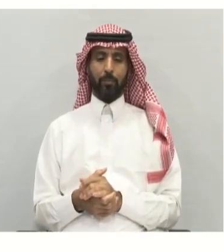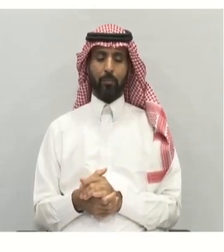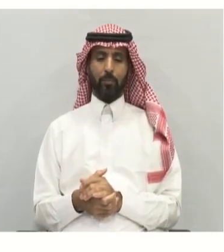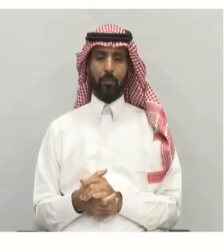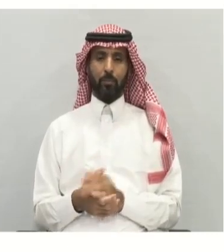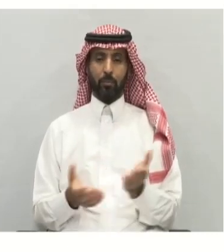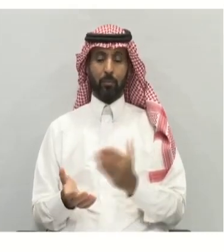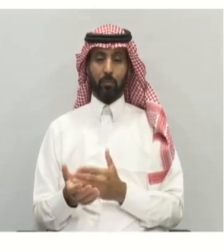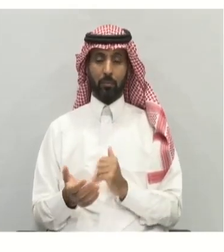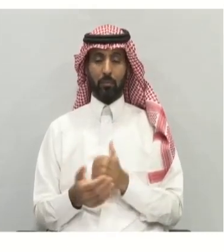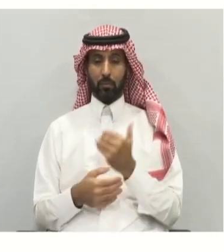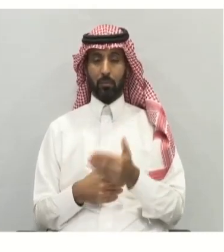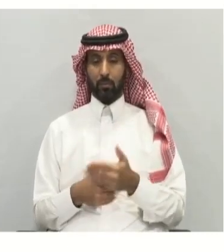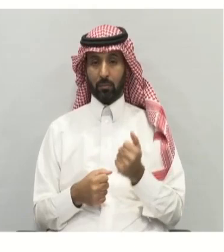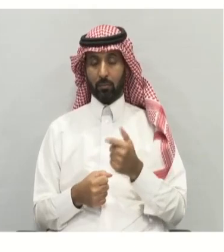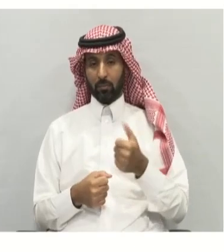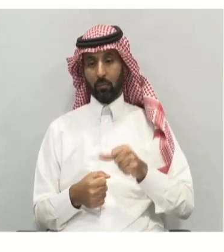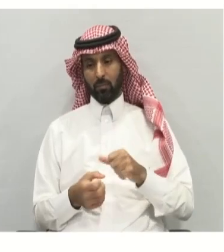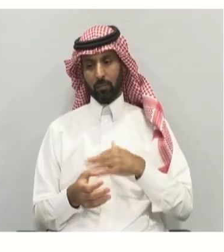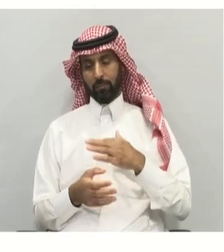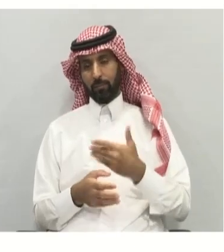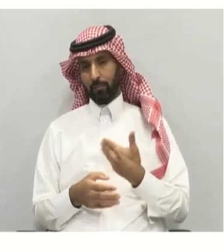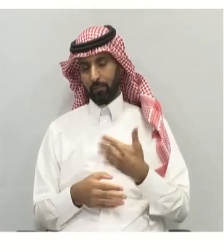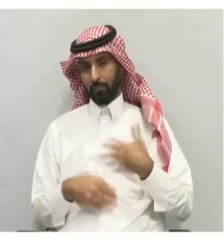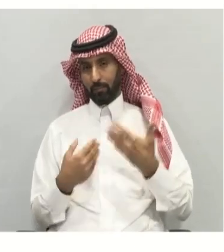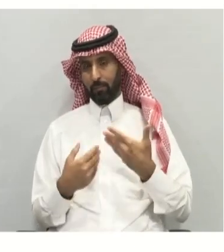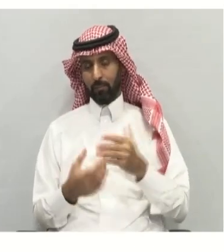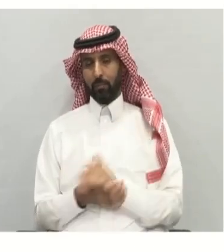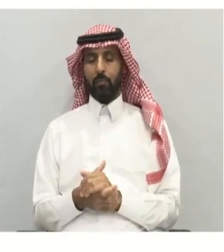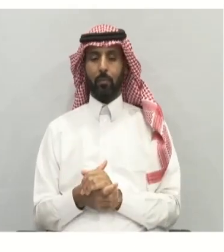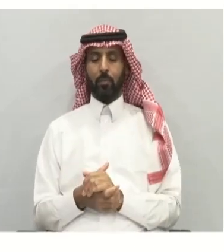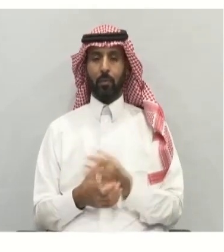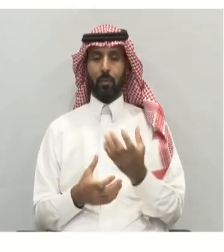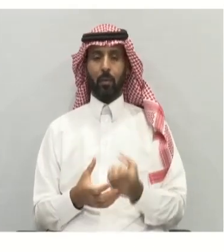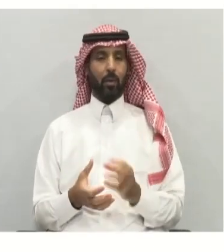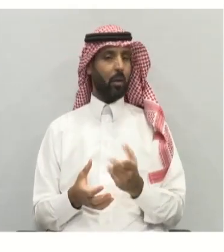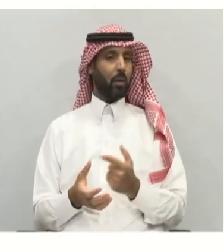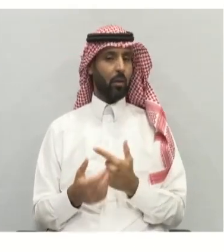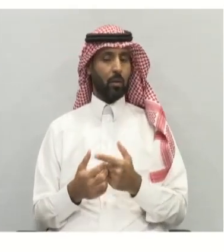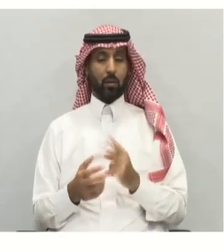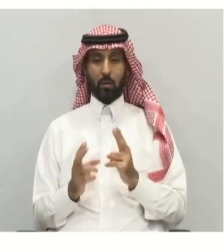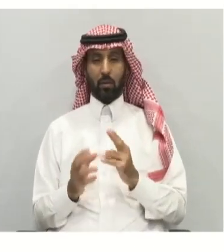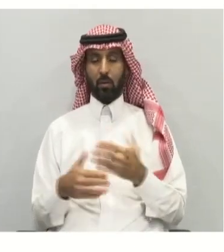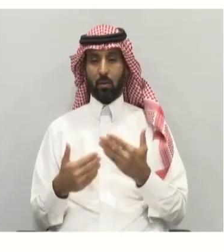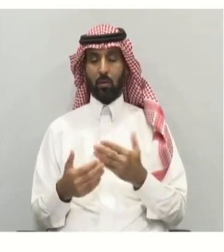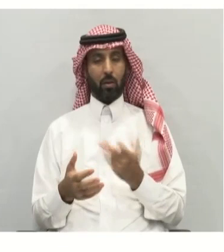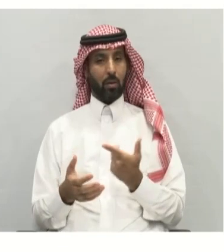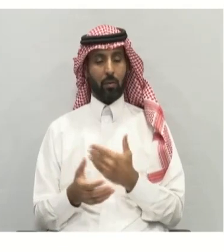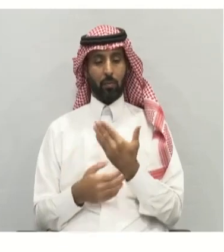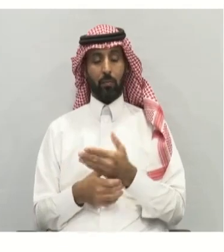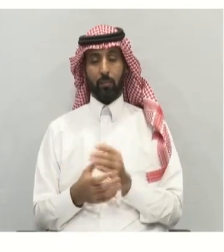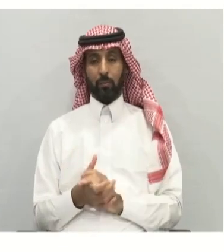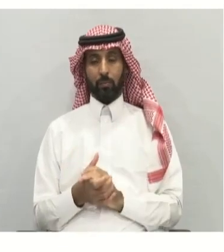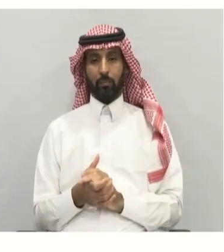the ups and goods, or the good thing and the bad things about these holidays, and how do you celebrate each one of them, as we